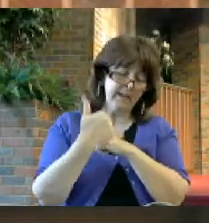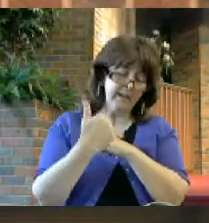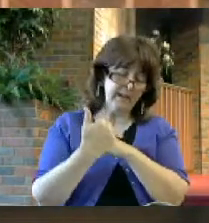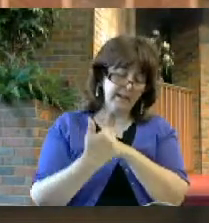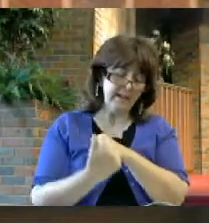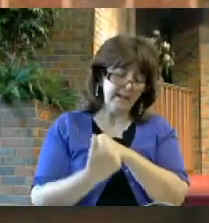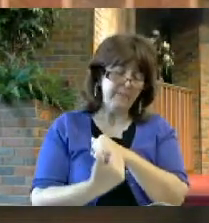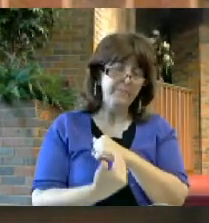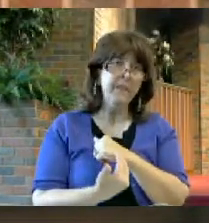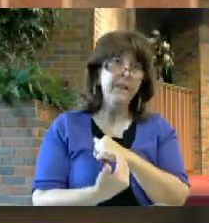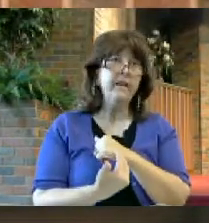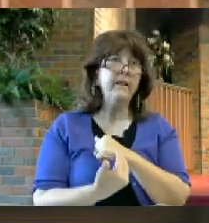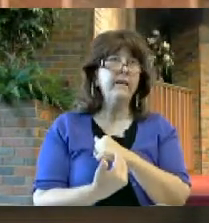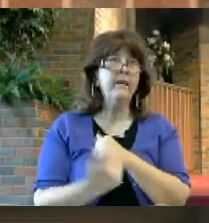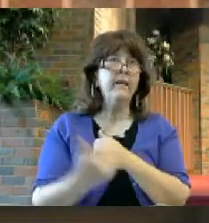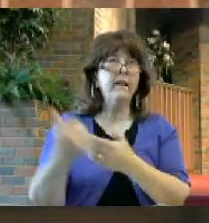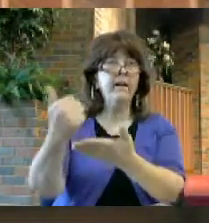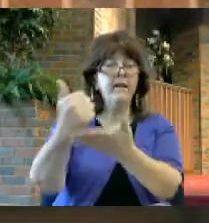bread.